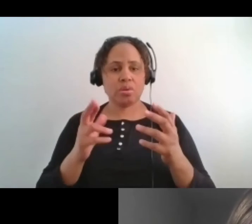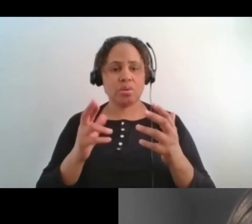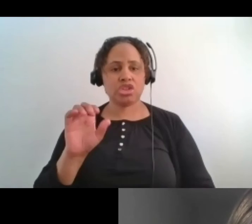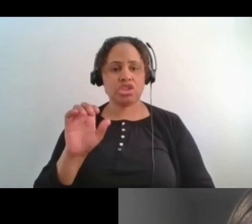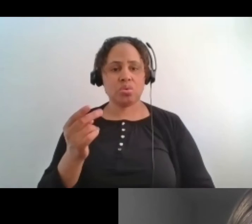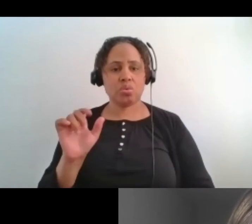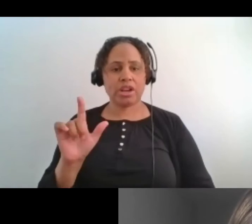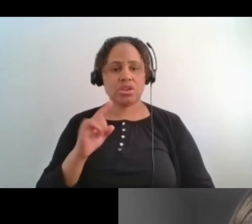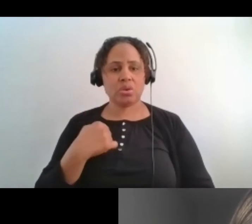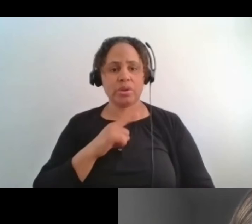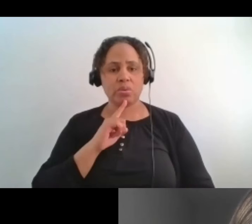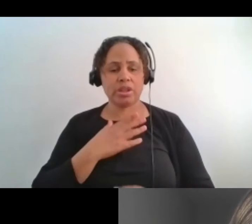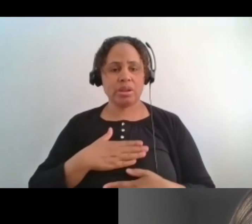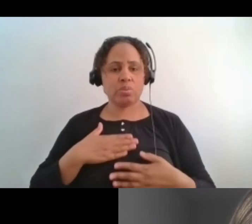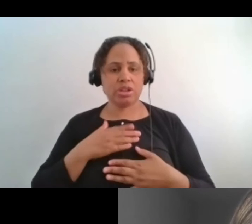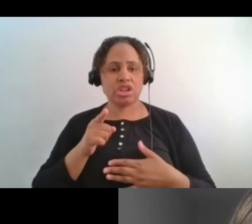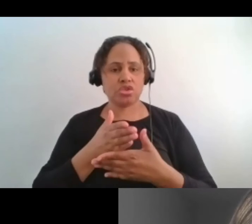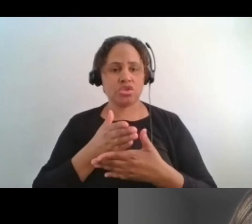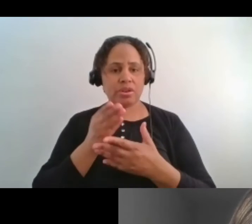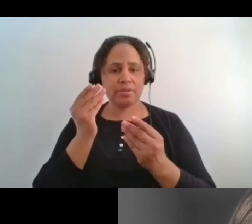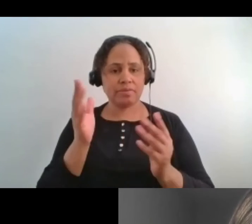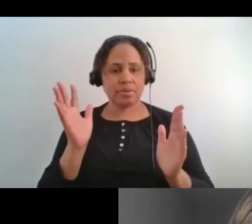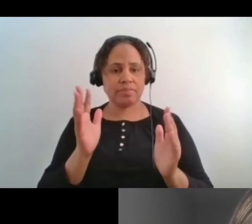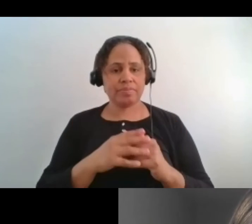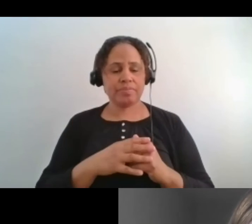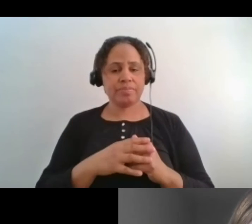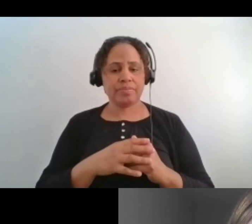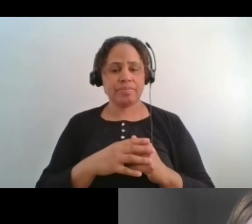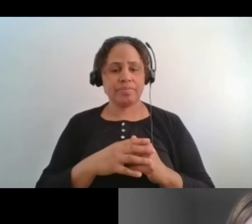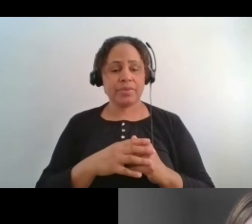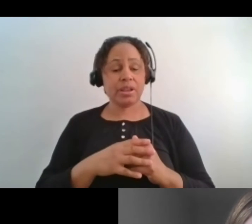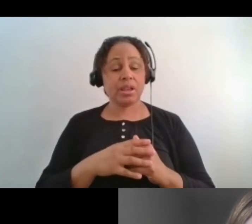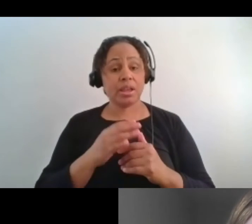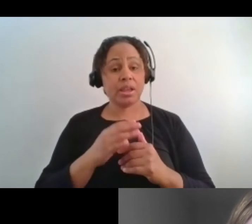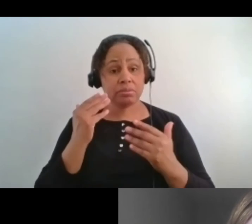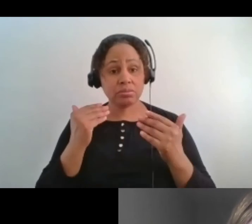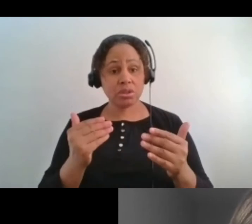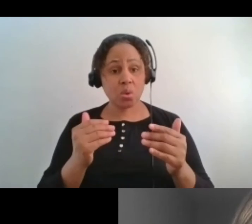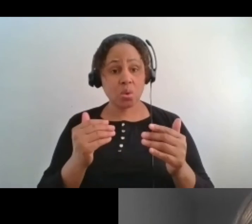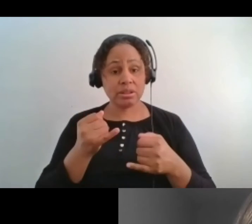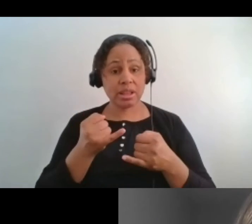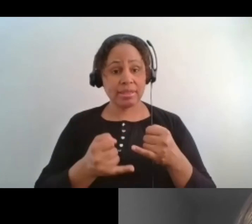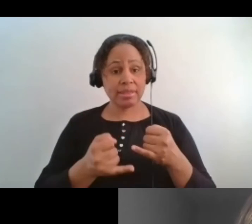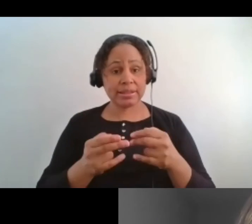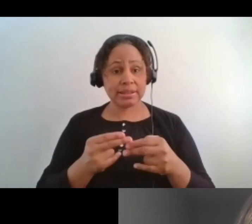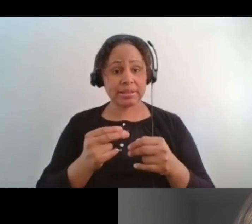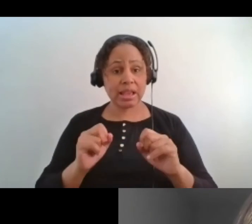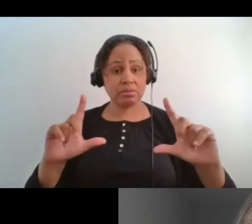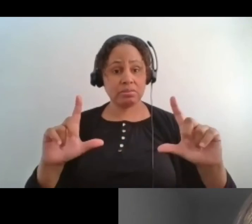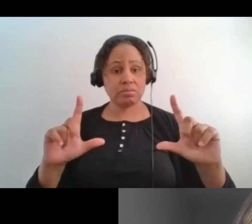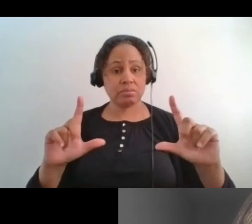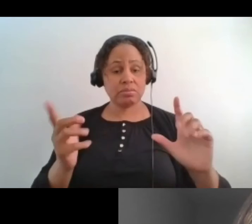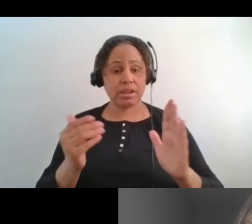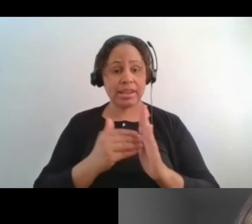you sharing that information. Again, if you want to put that last slide back up just for a quick second, Sure. for anyone who does want to, again, make